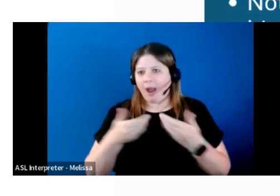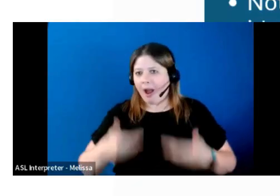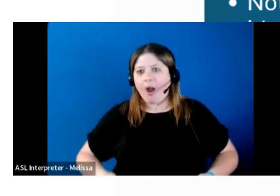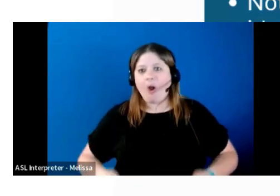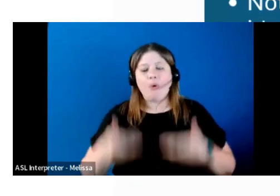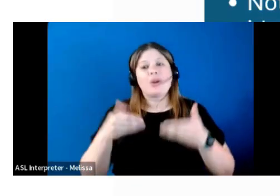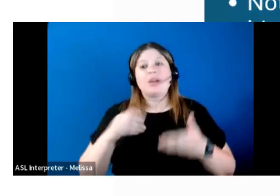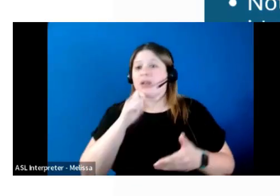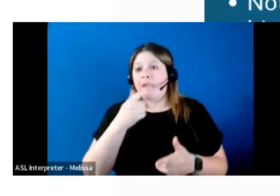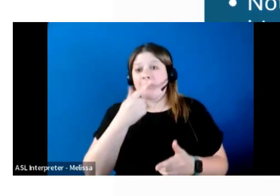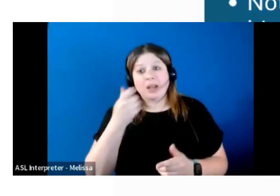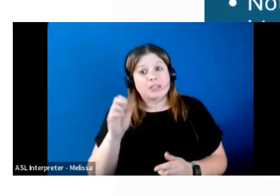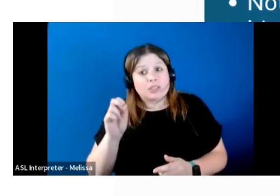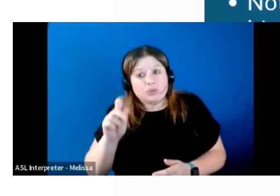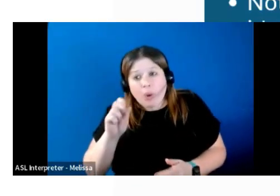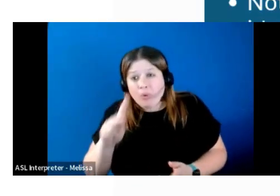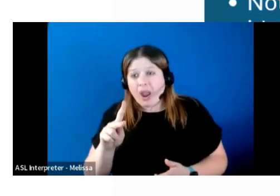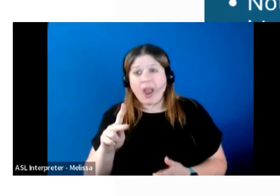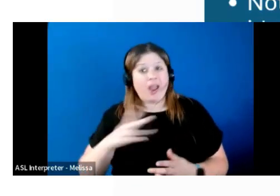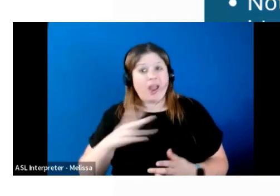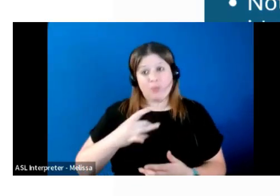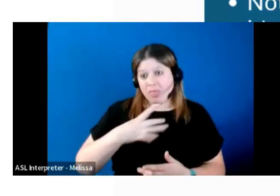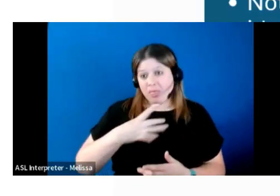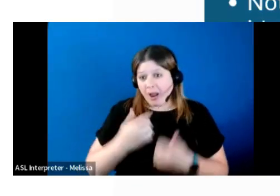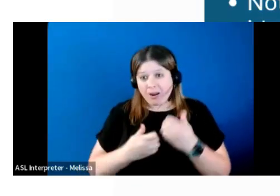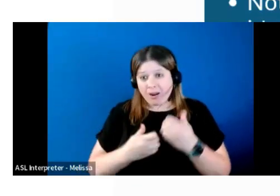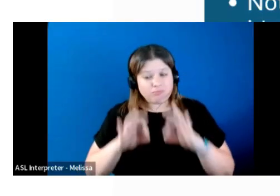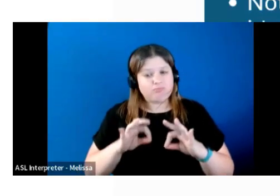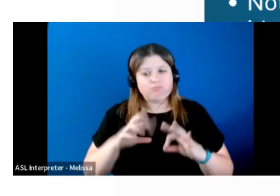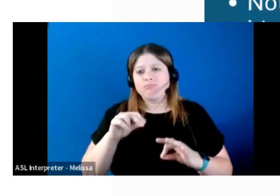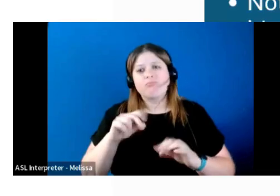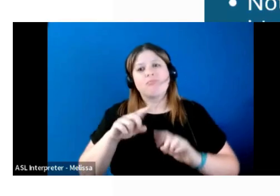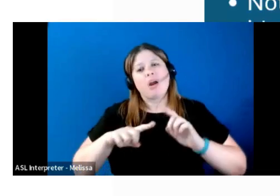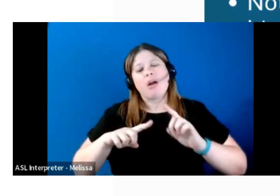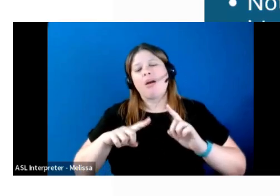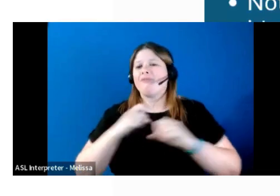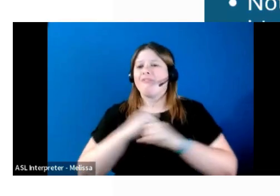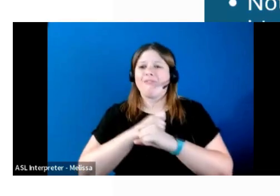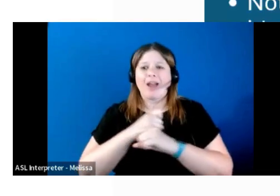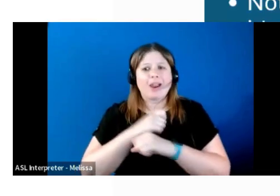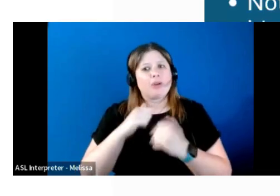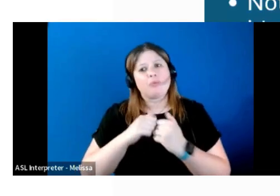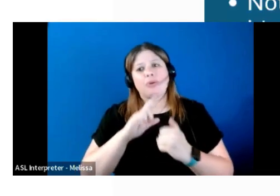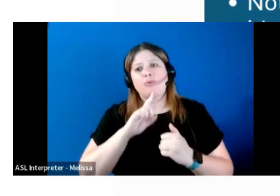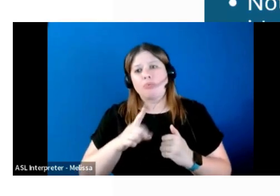every change, but because fighting reality all day long is exhausting.